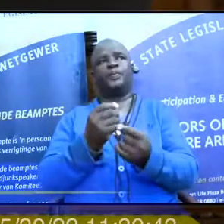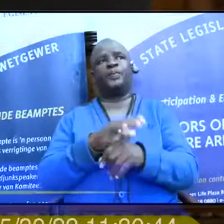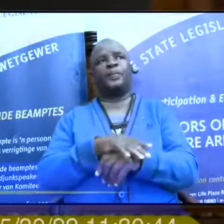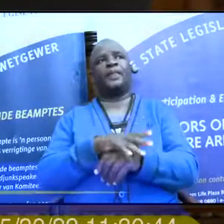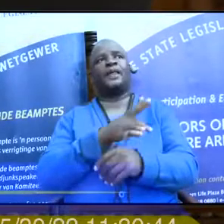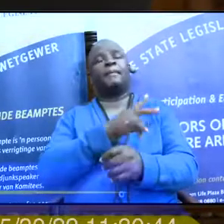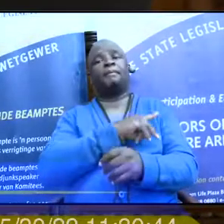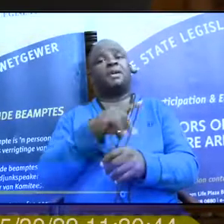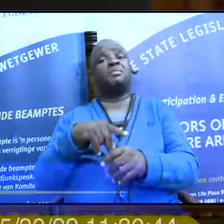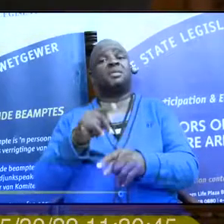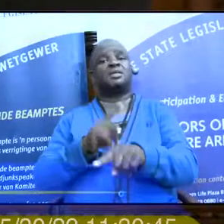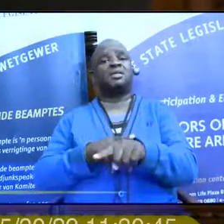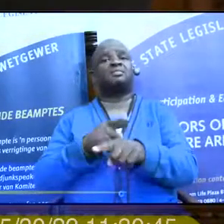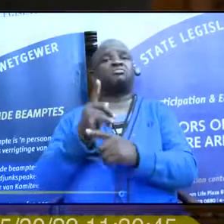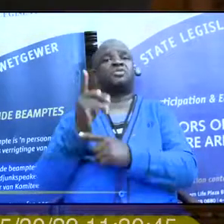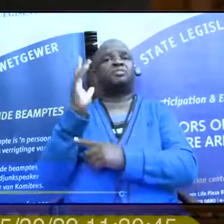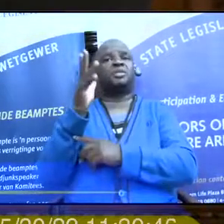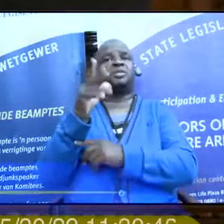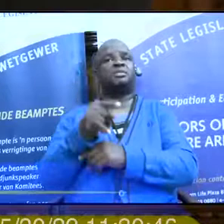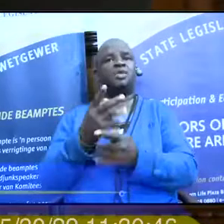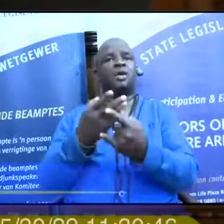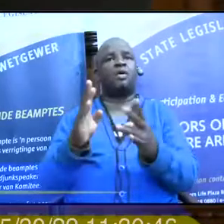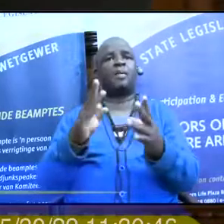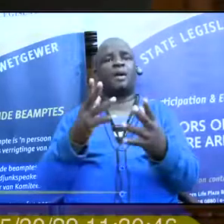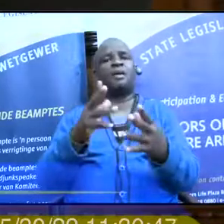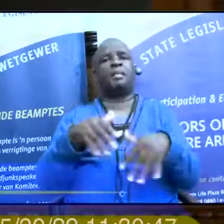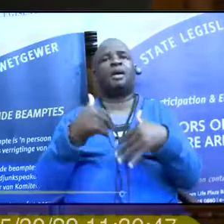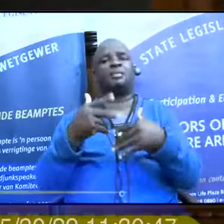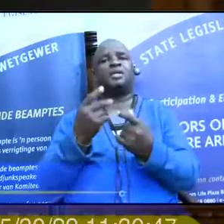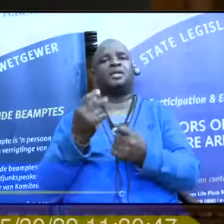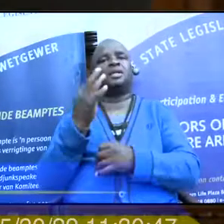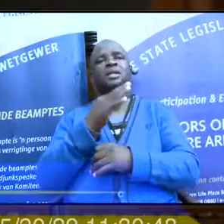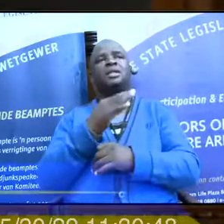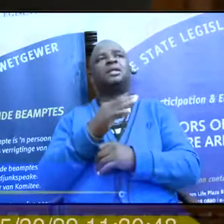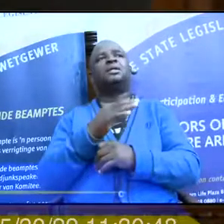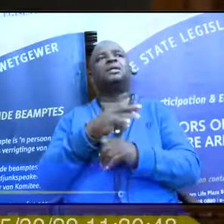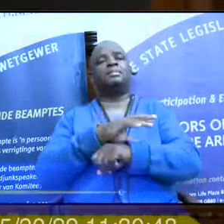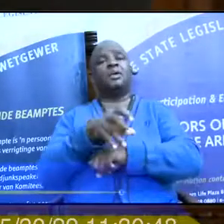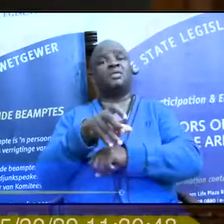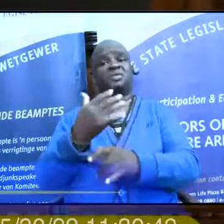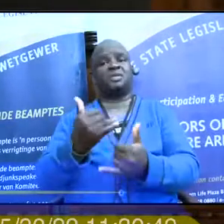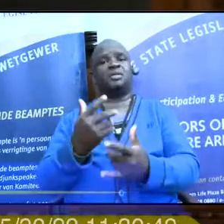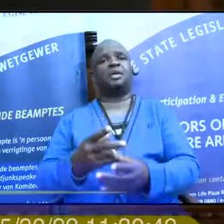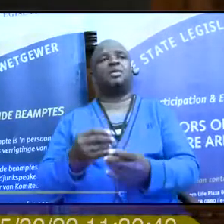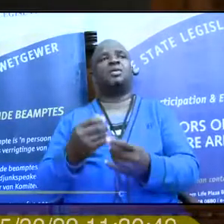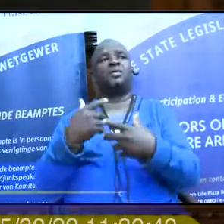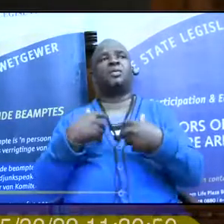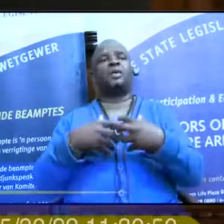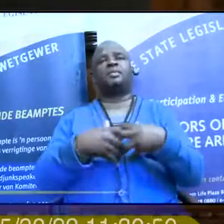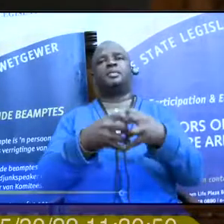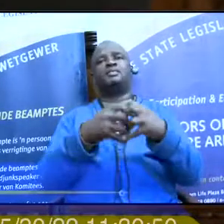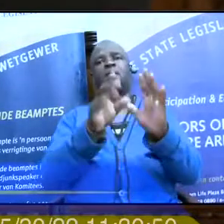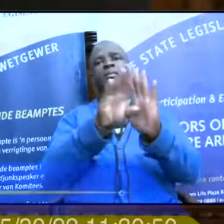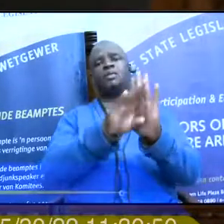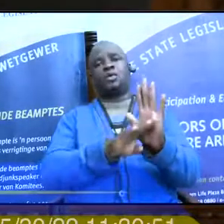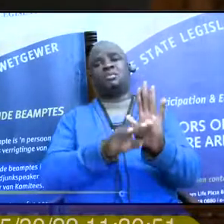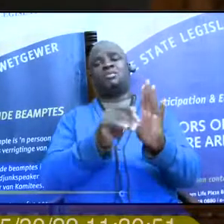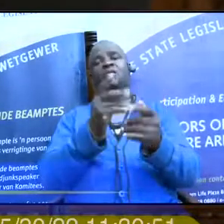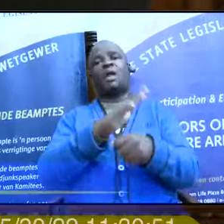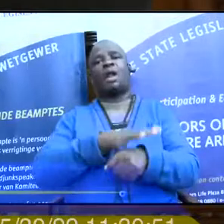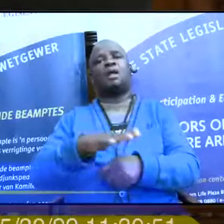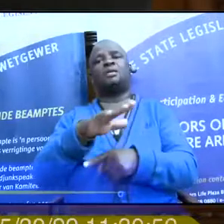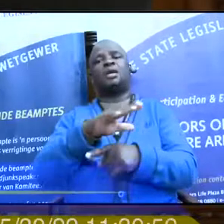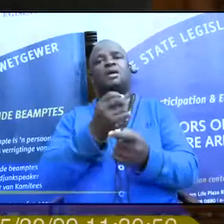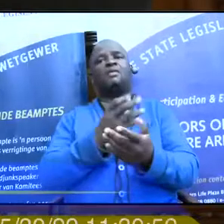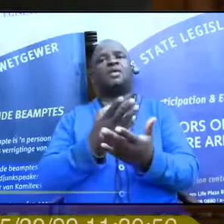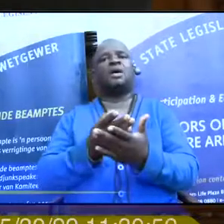state of the province addressed outlined that the province has commenced with the program to distribute land to our people i think so far there were